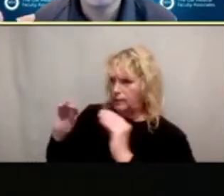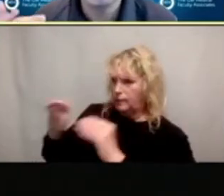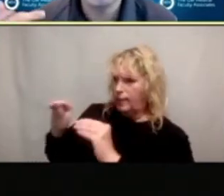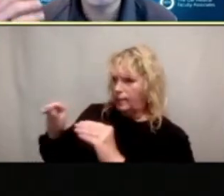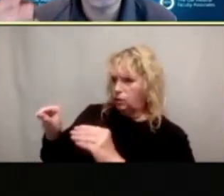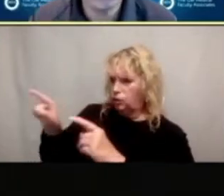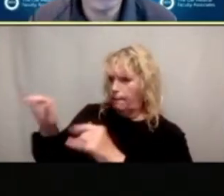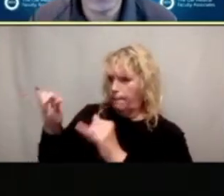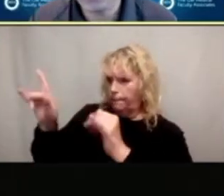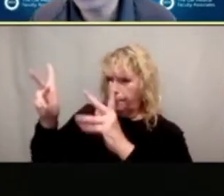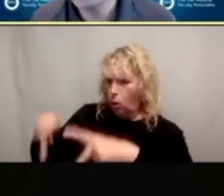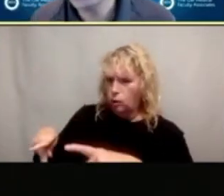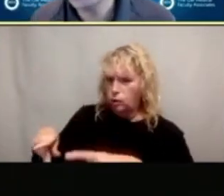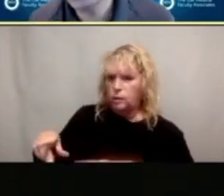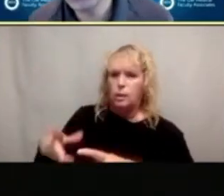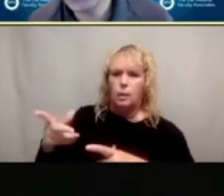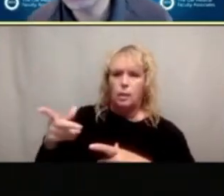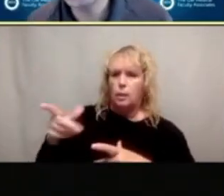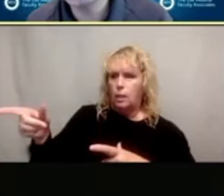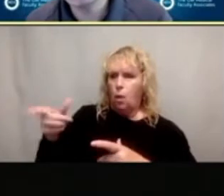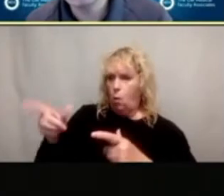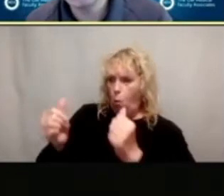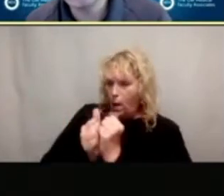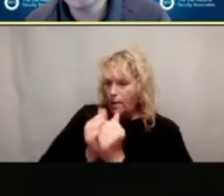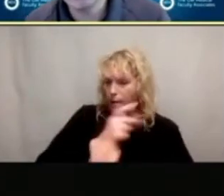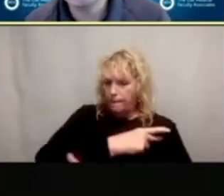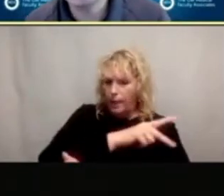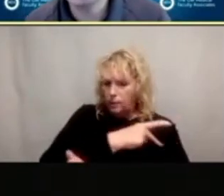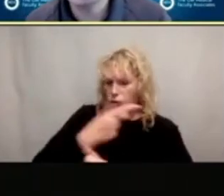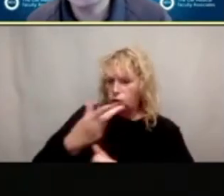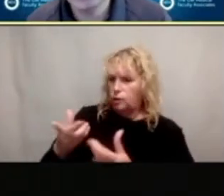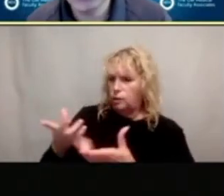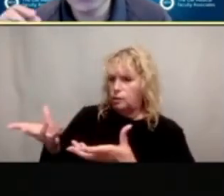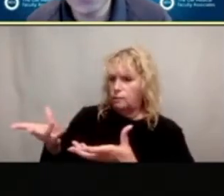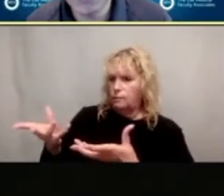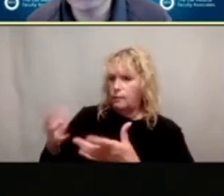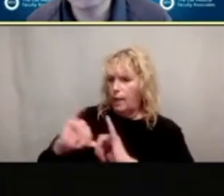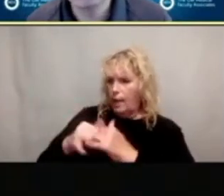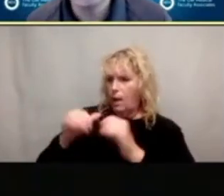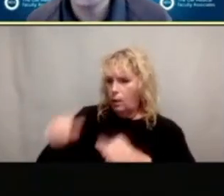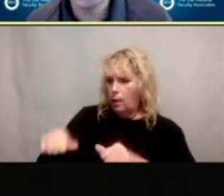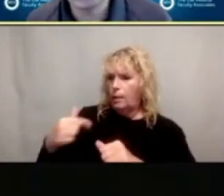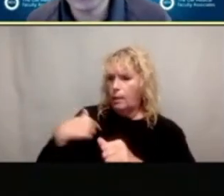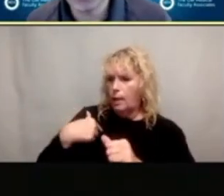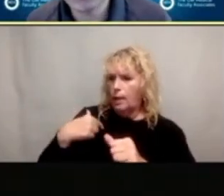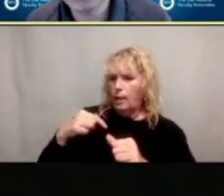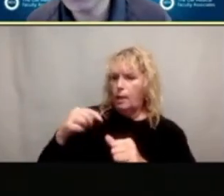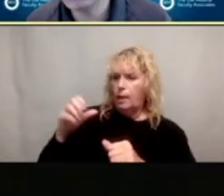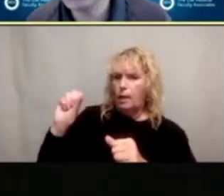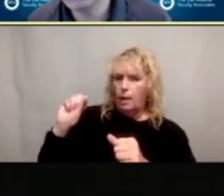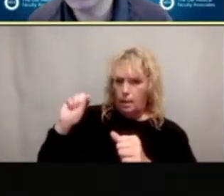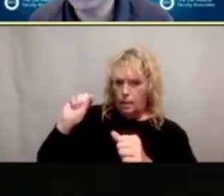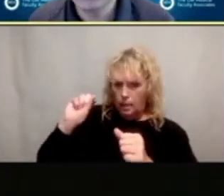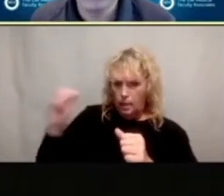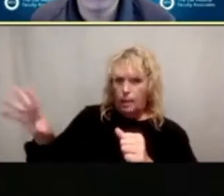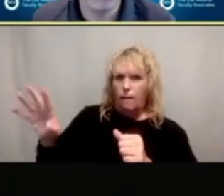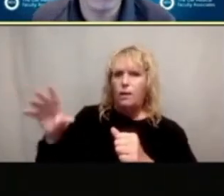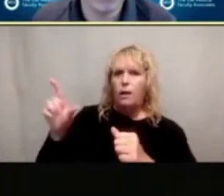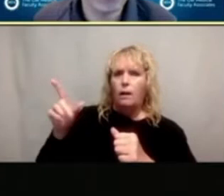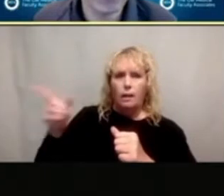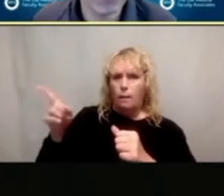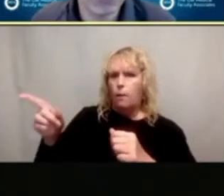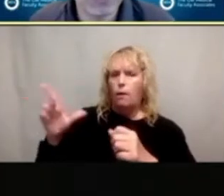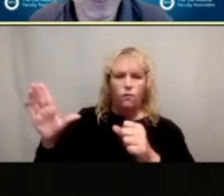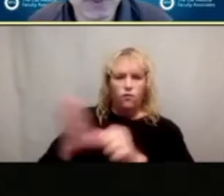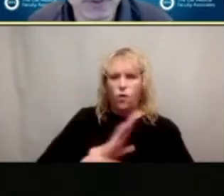to, on the fly, when they're with a patient, give them basic phone optimization